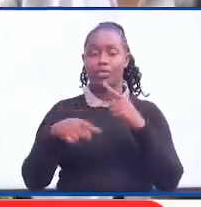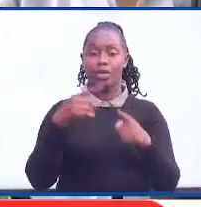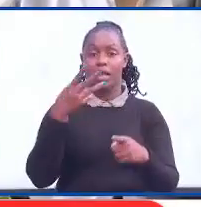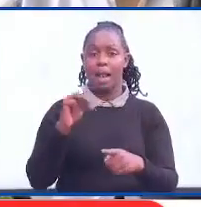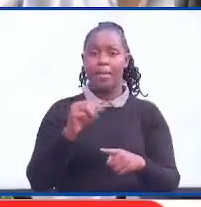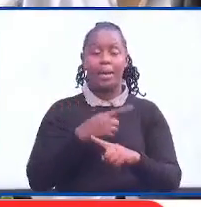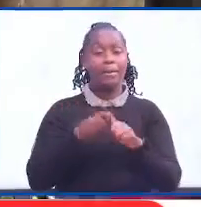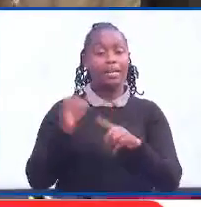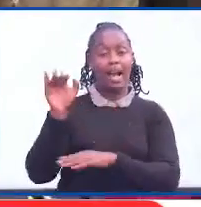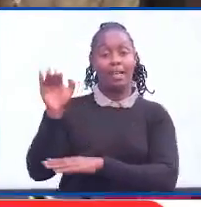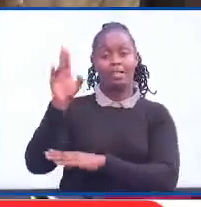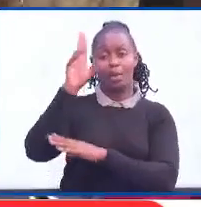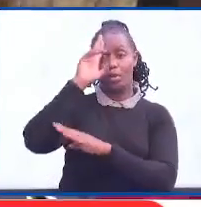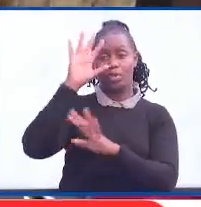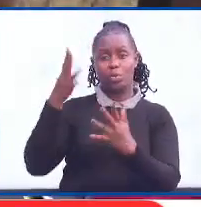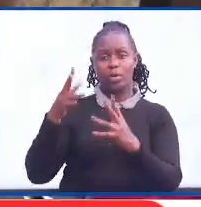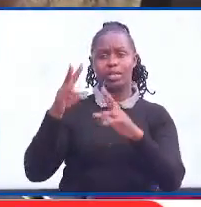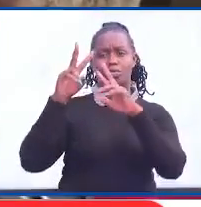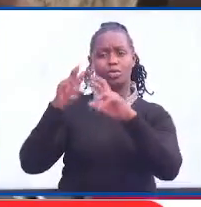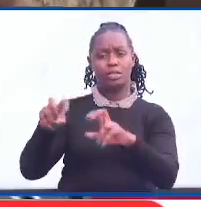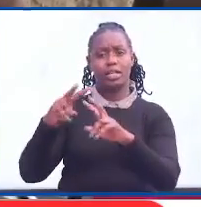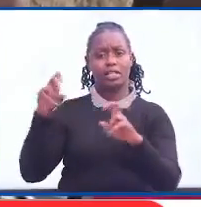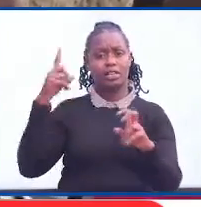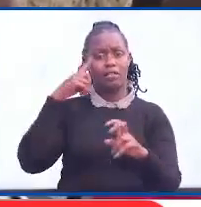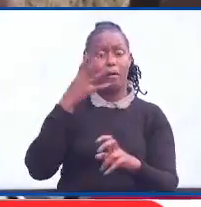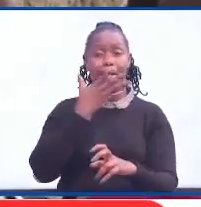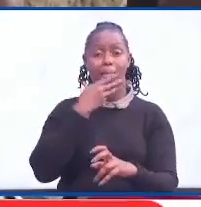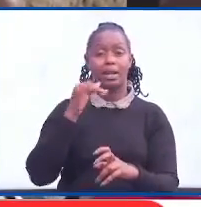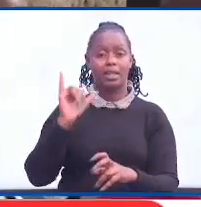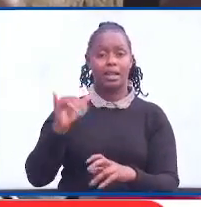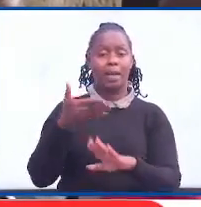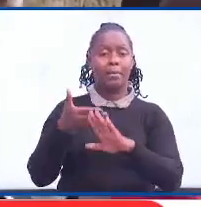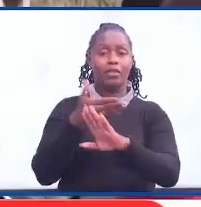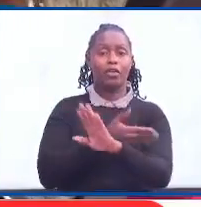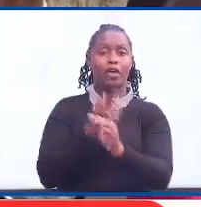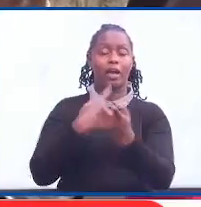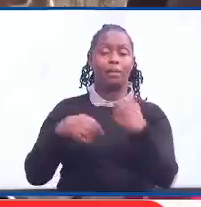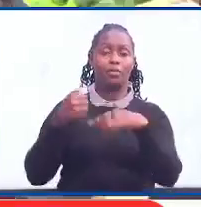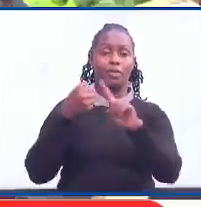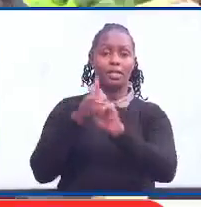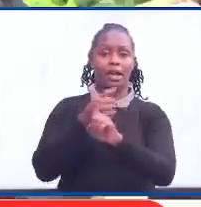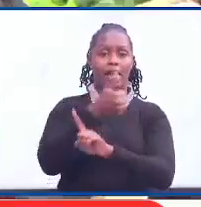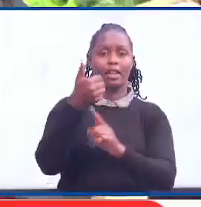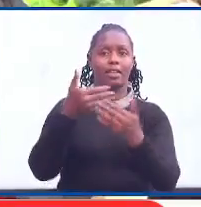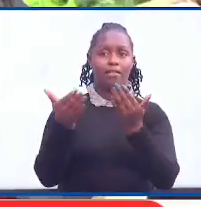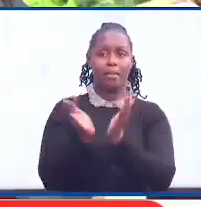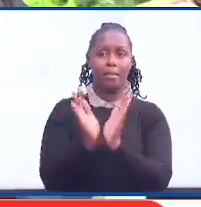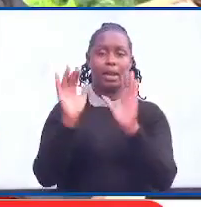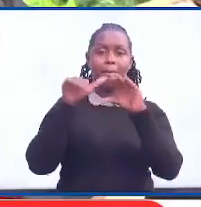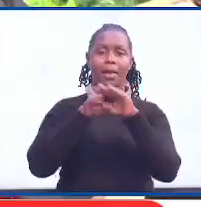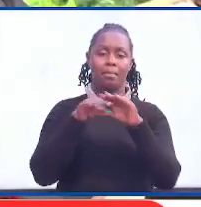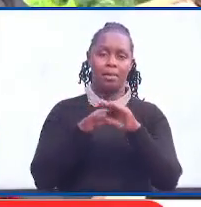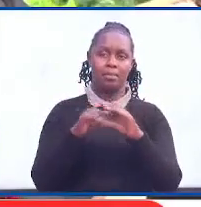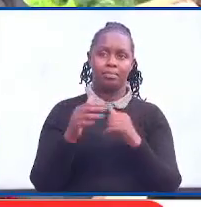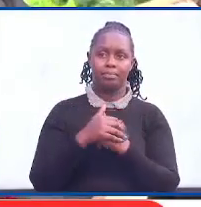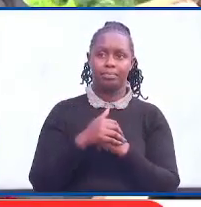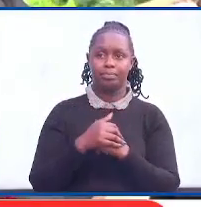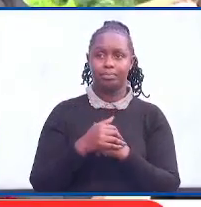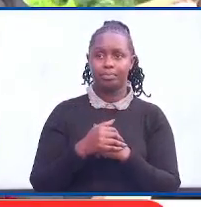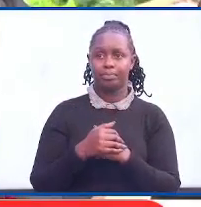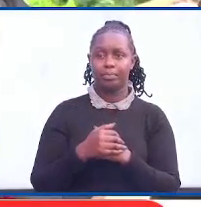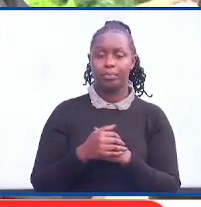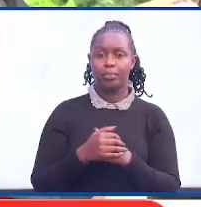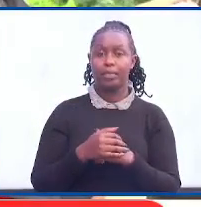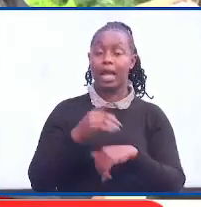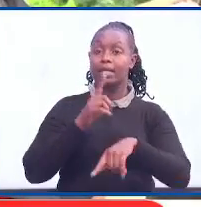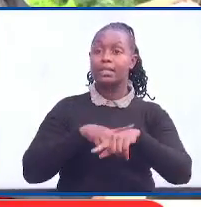police to hasten and track him down before he comes back to attack another family member. Jirani, kuingia hapa ndio